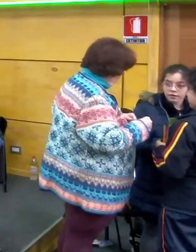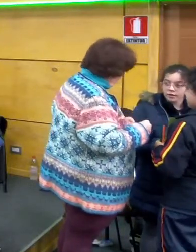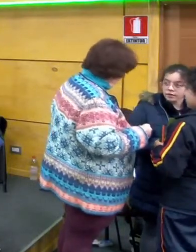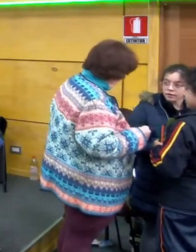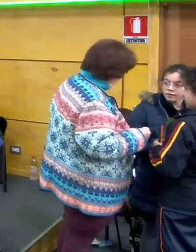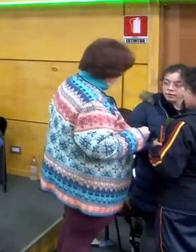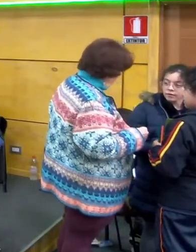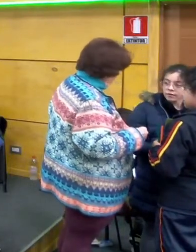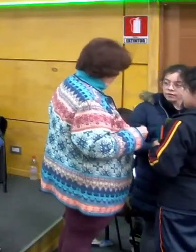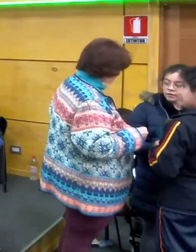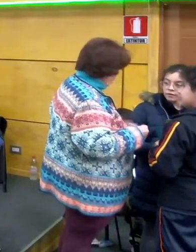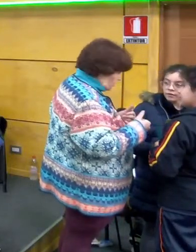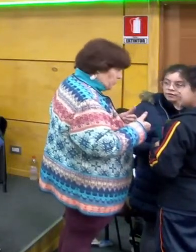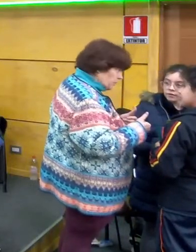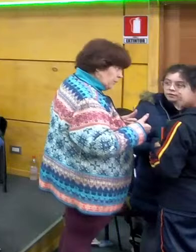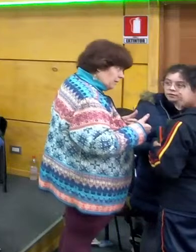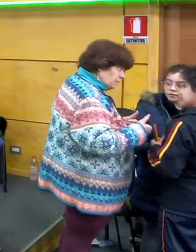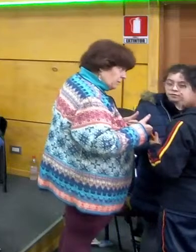Okay.